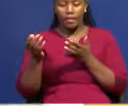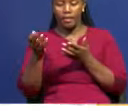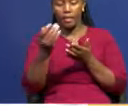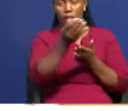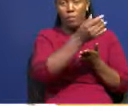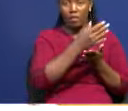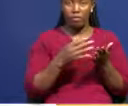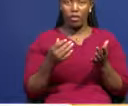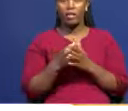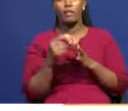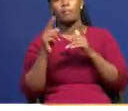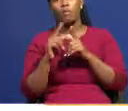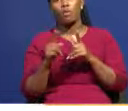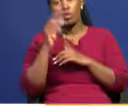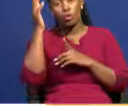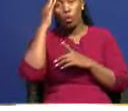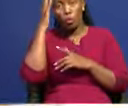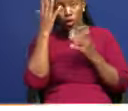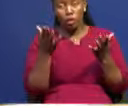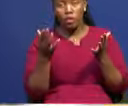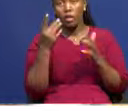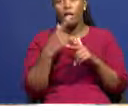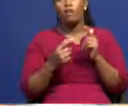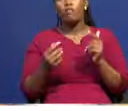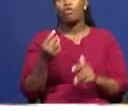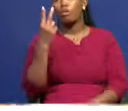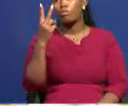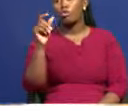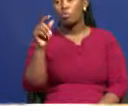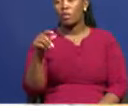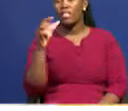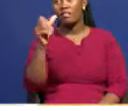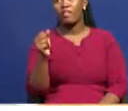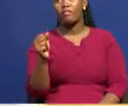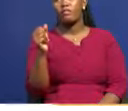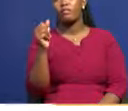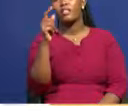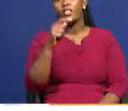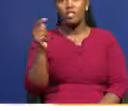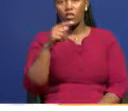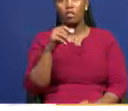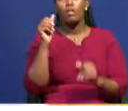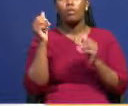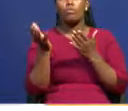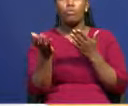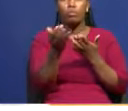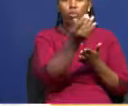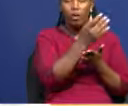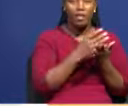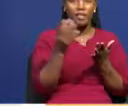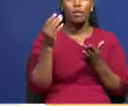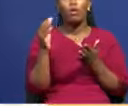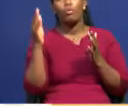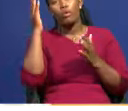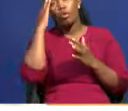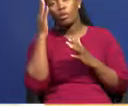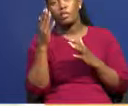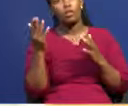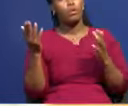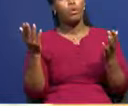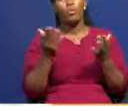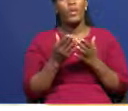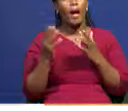collect, that we know that from 2.9 trillion, that is what we are able to collect. Then we can start planning, what do we put in education, what do we put where, what do we put